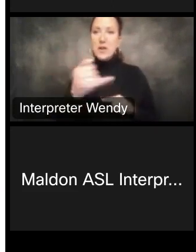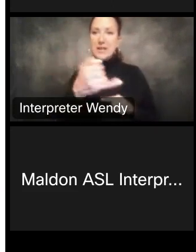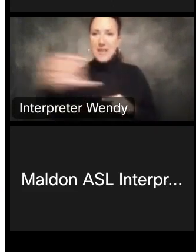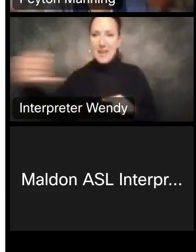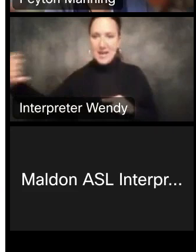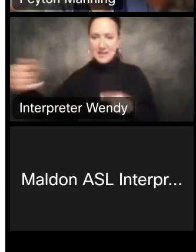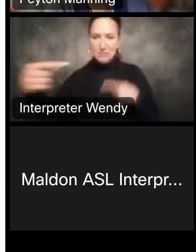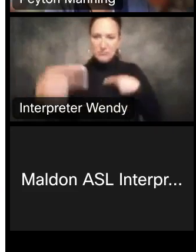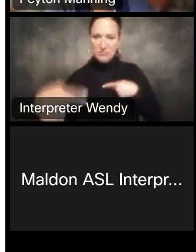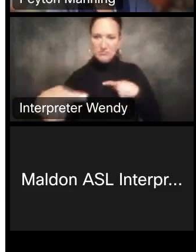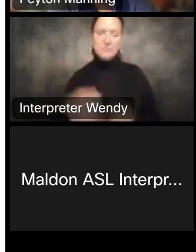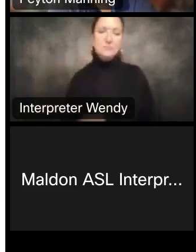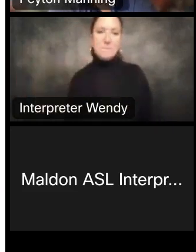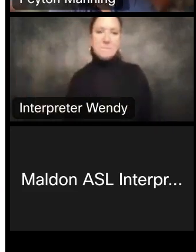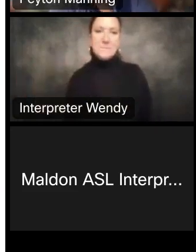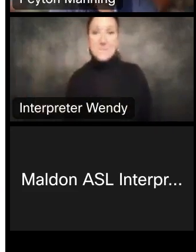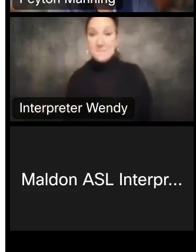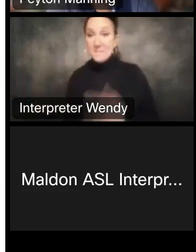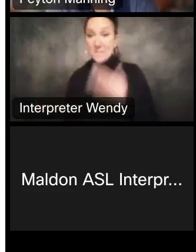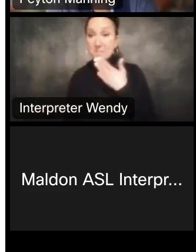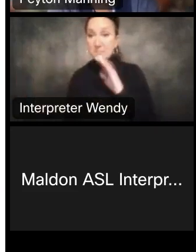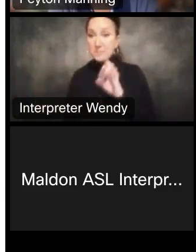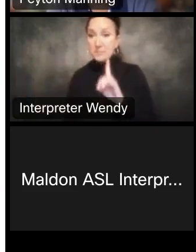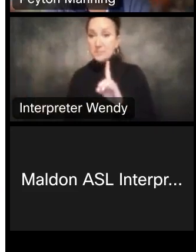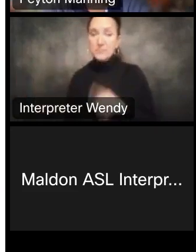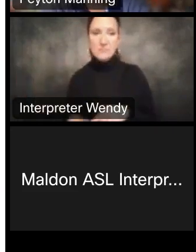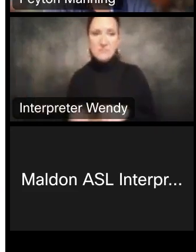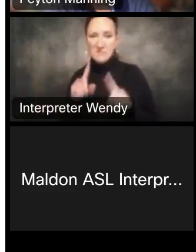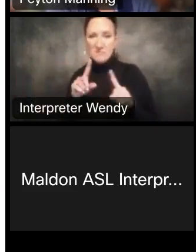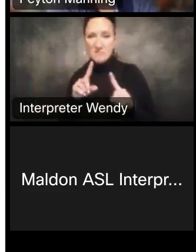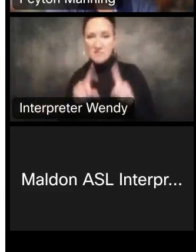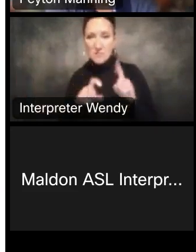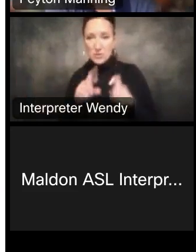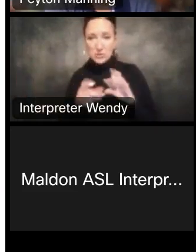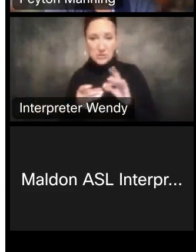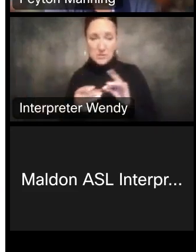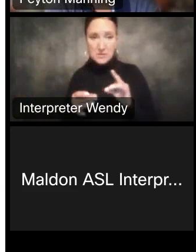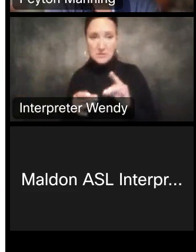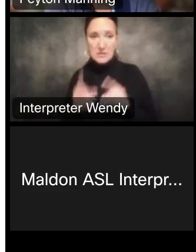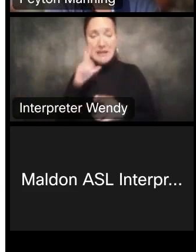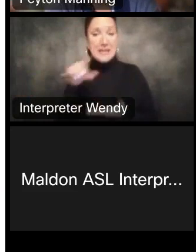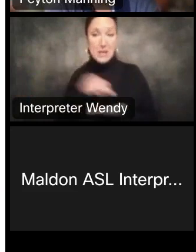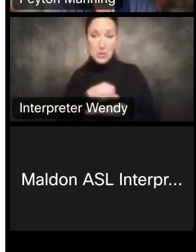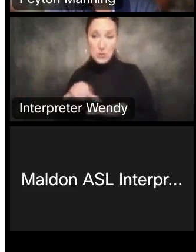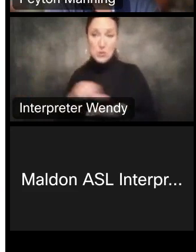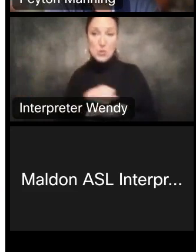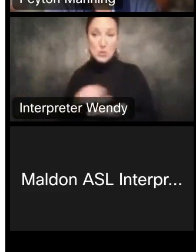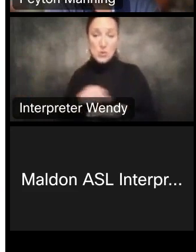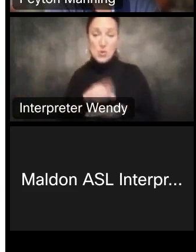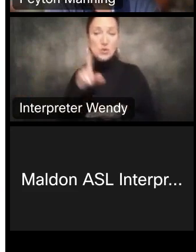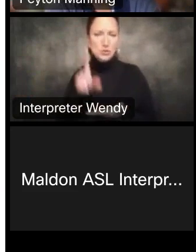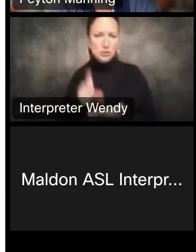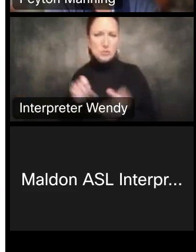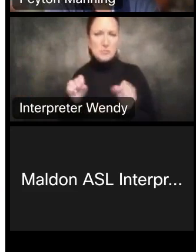Great. Thank you, Ed. And then we have a comment and a question. I think New York Avenue should eventually be able to